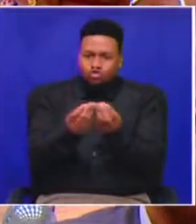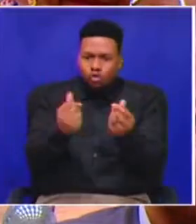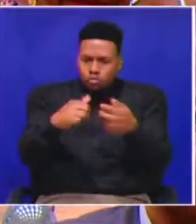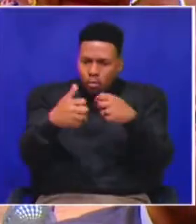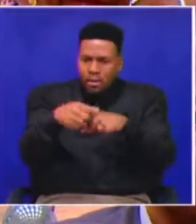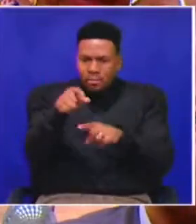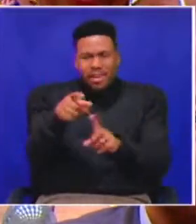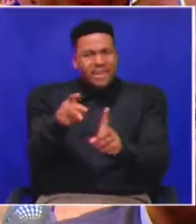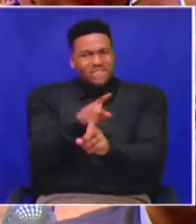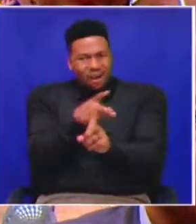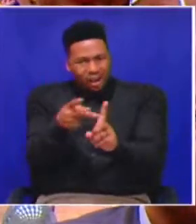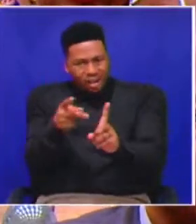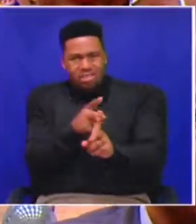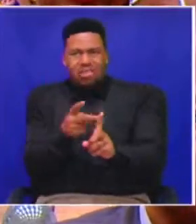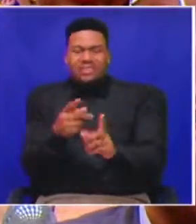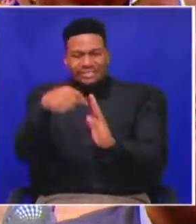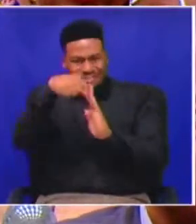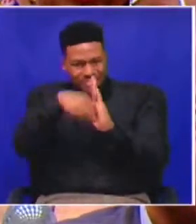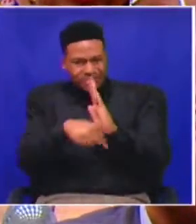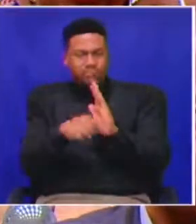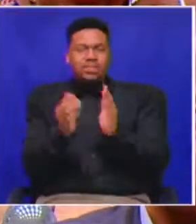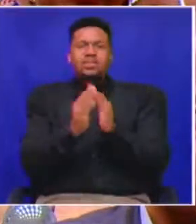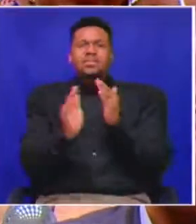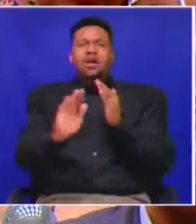general and townships in particular?